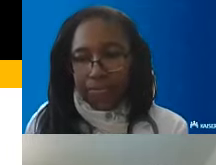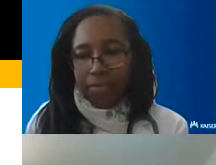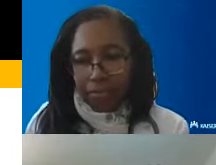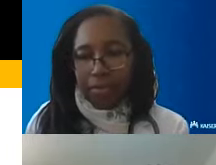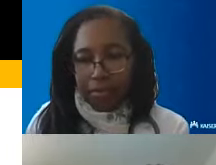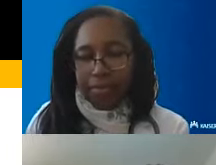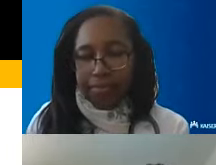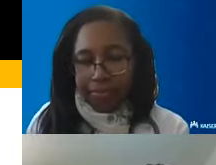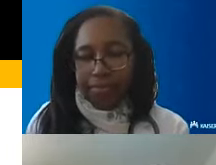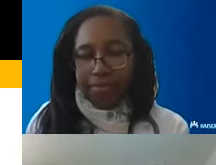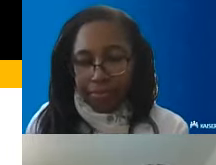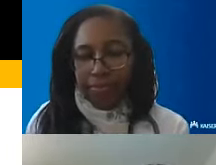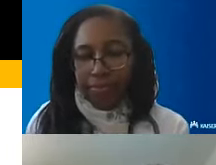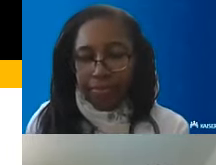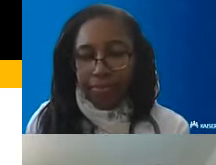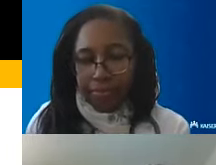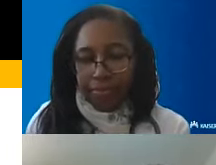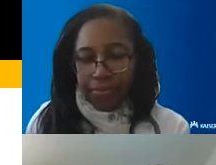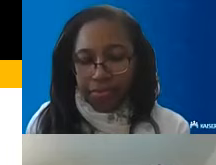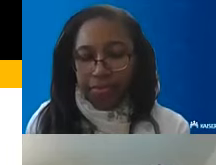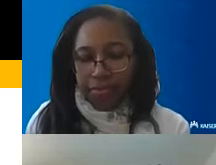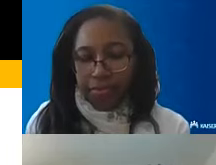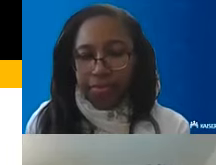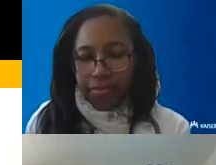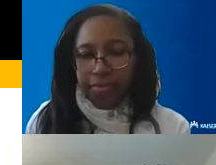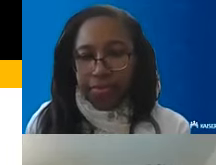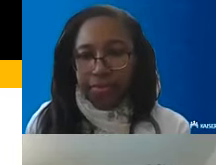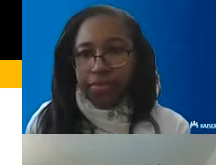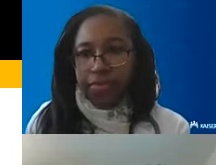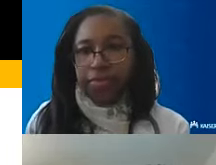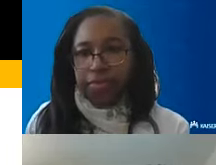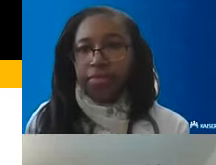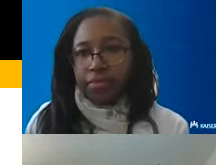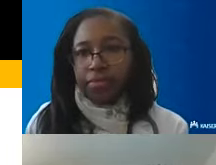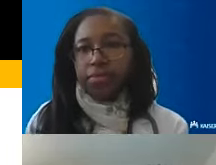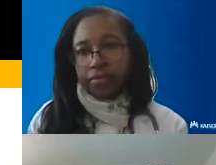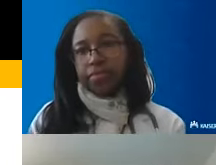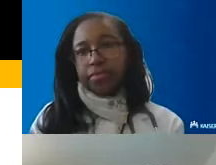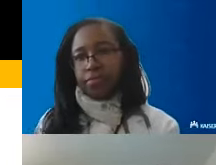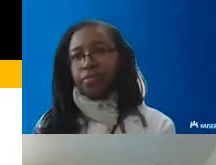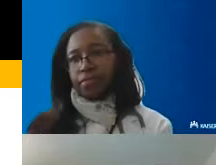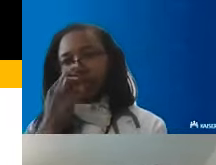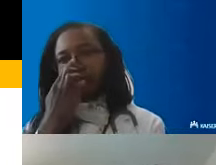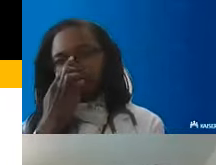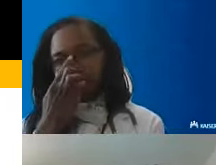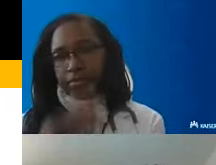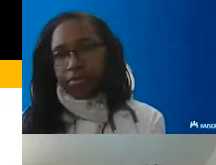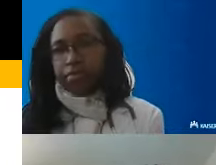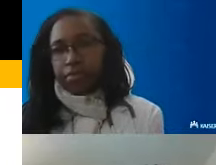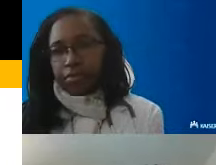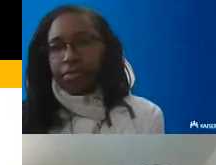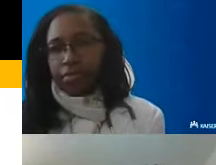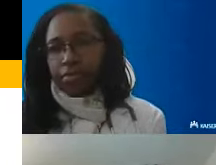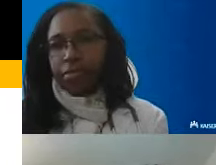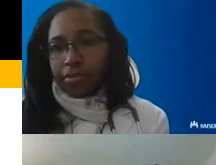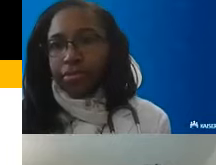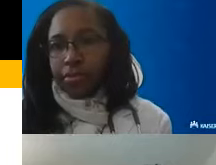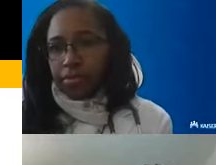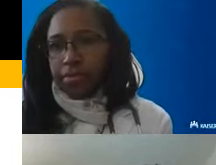is changing, especially as many senior citizens get vaccinated. And people have COVID fatigue, so they may not be paying as